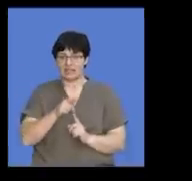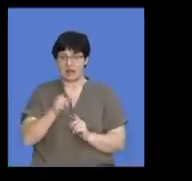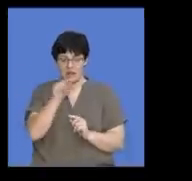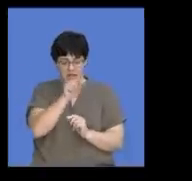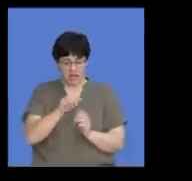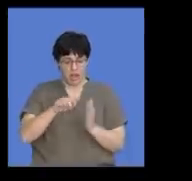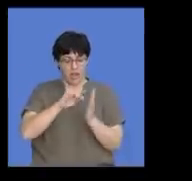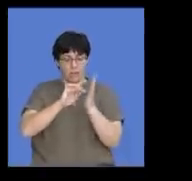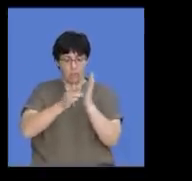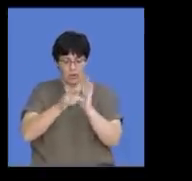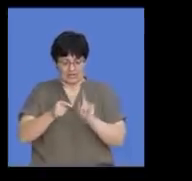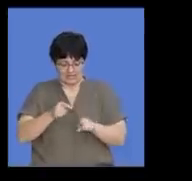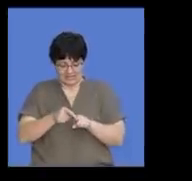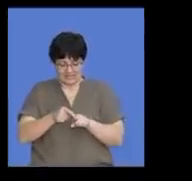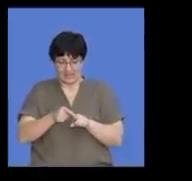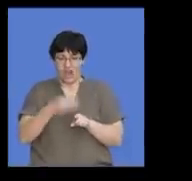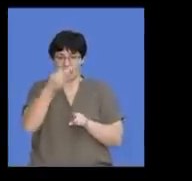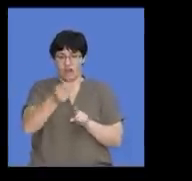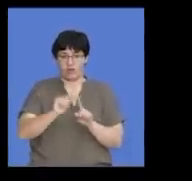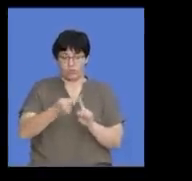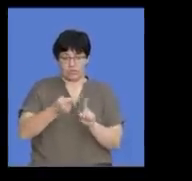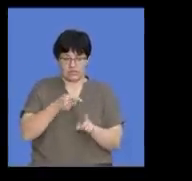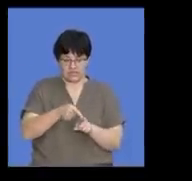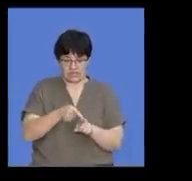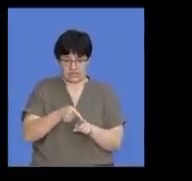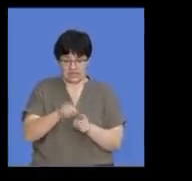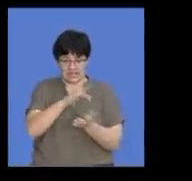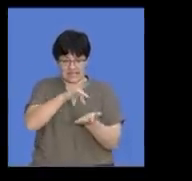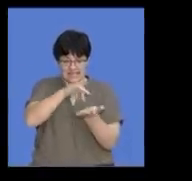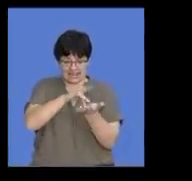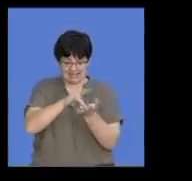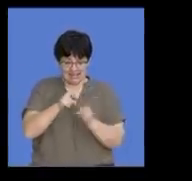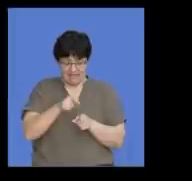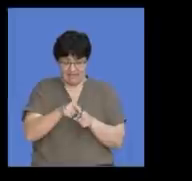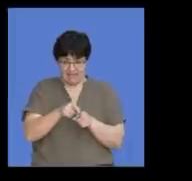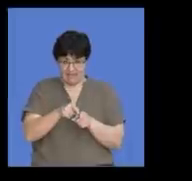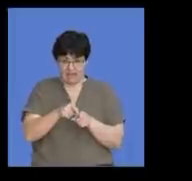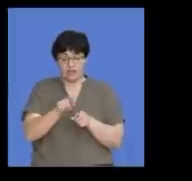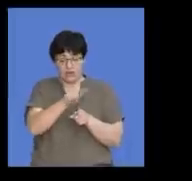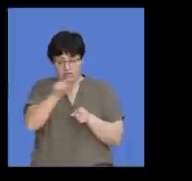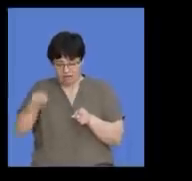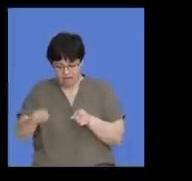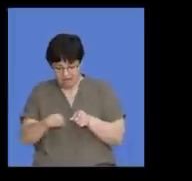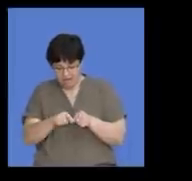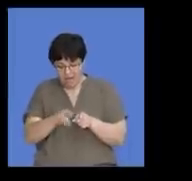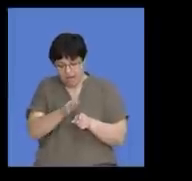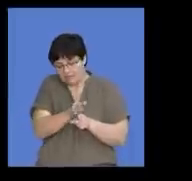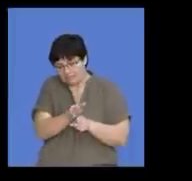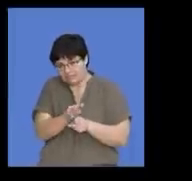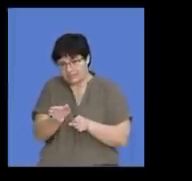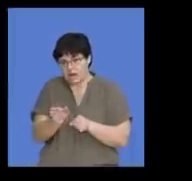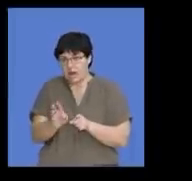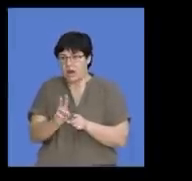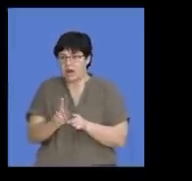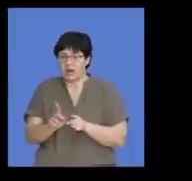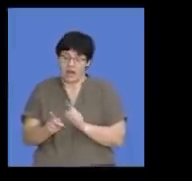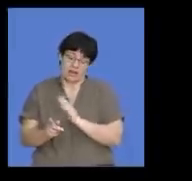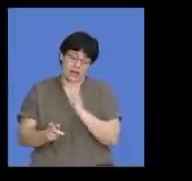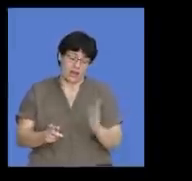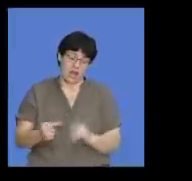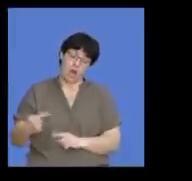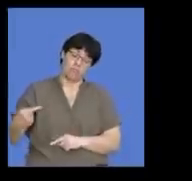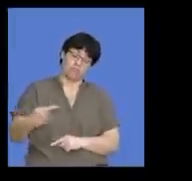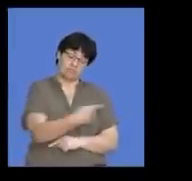placed at the center of the protractor. Remember the following. The protractor faces to the west in